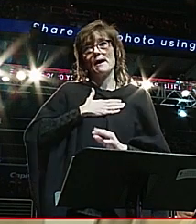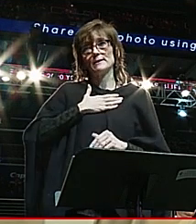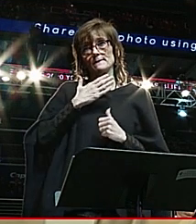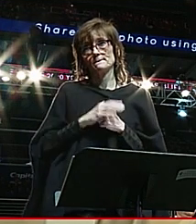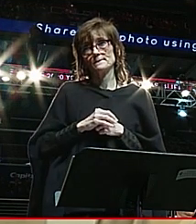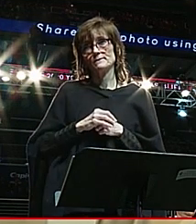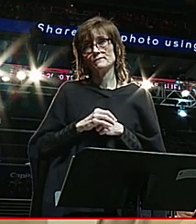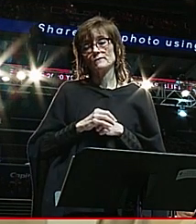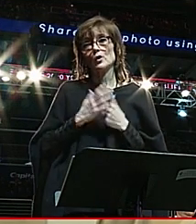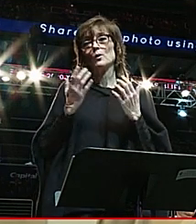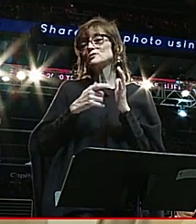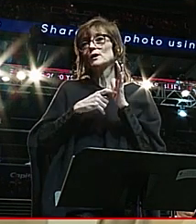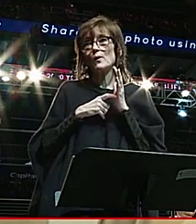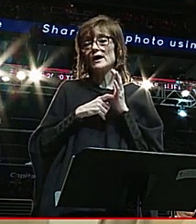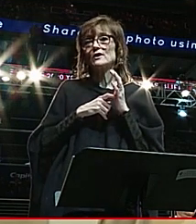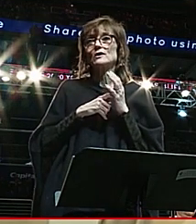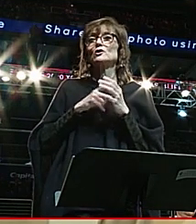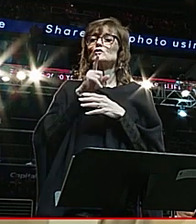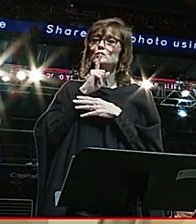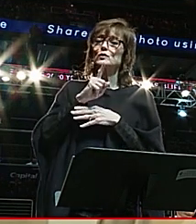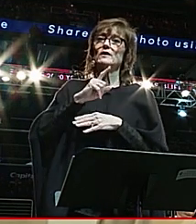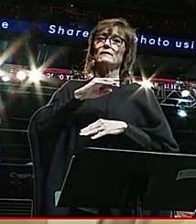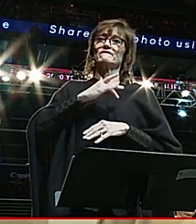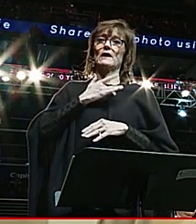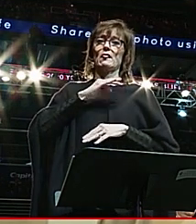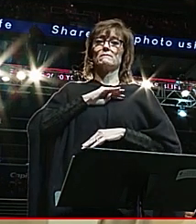takes for you to be truly fulfilled.